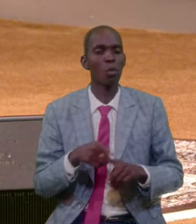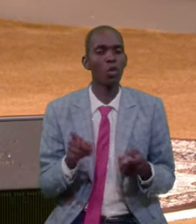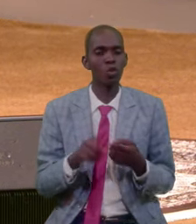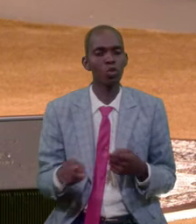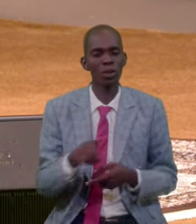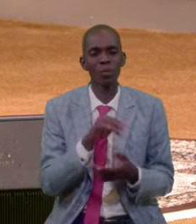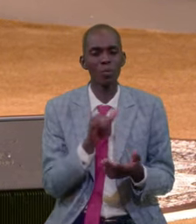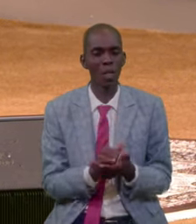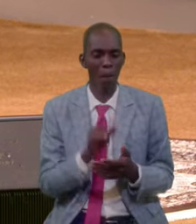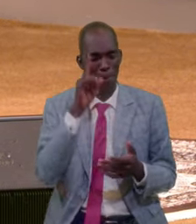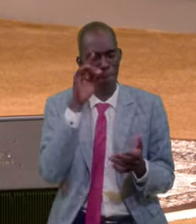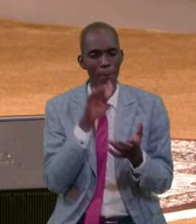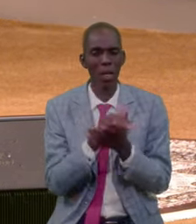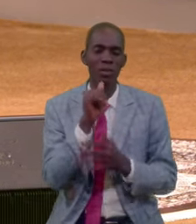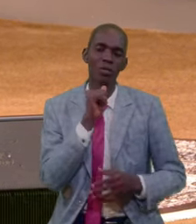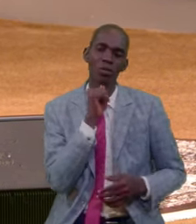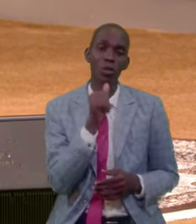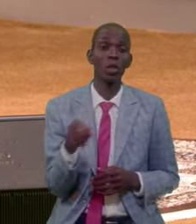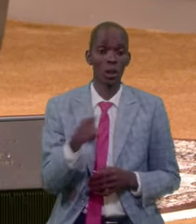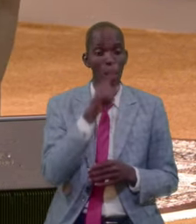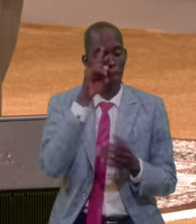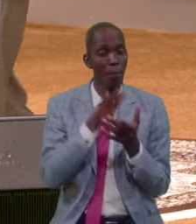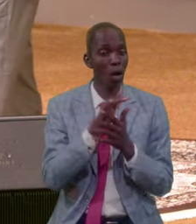at the beginning, but the faith did not continue.